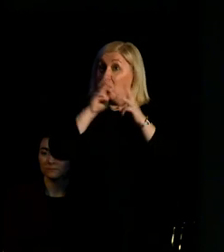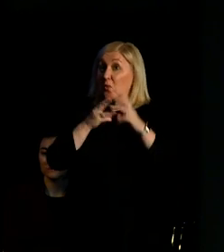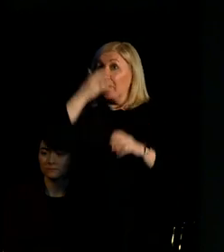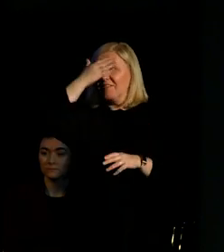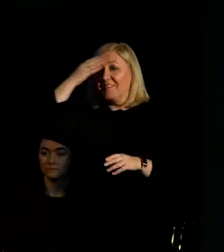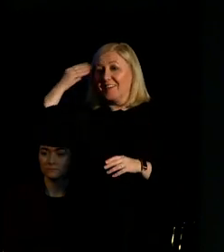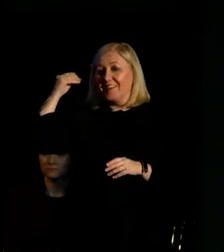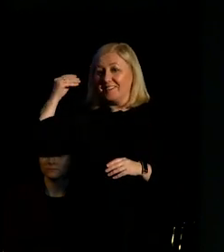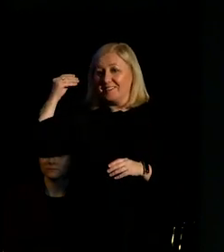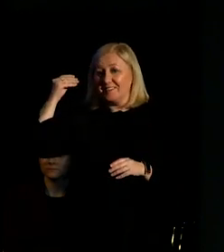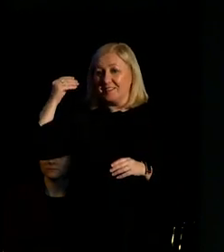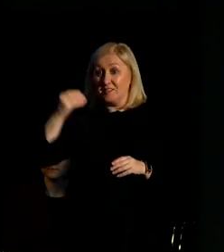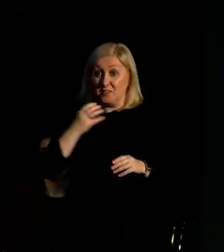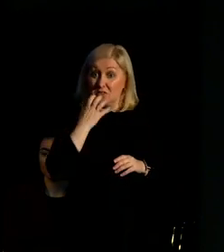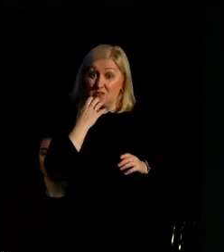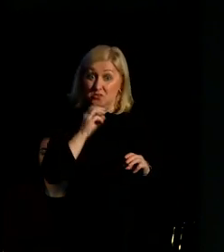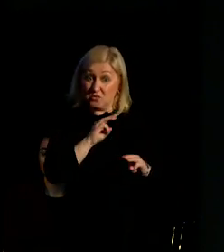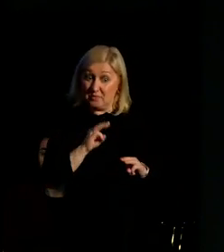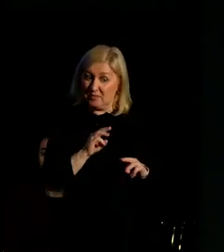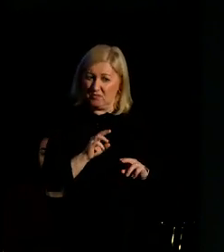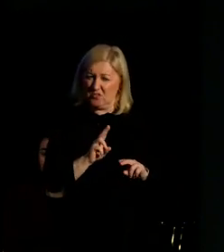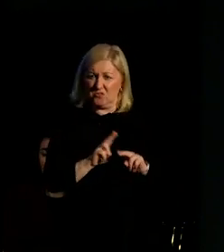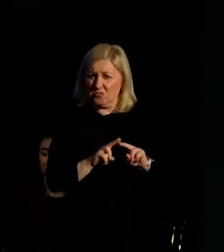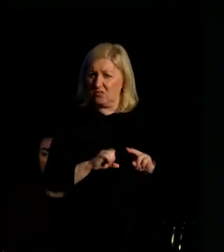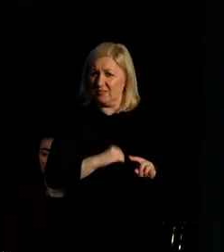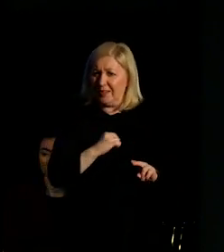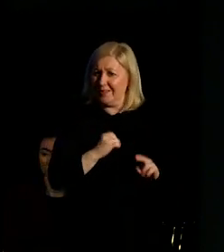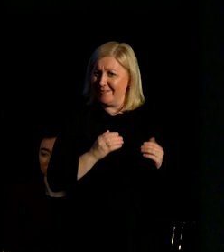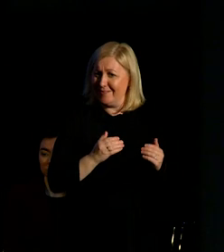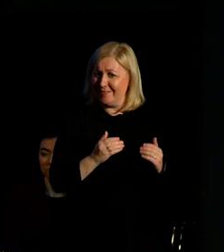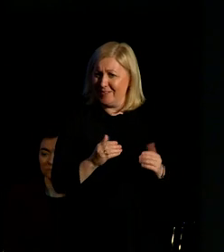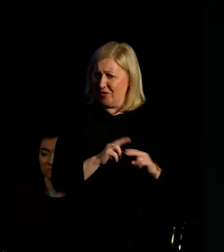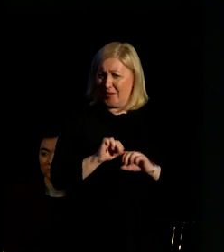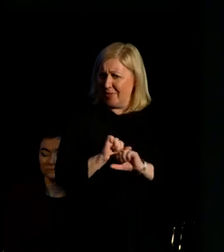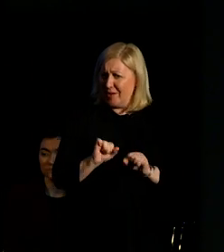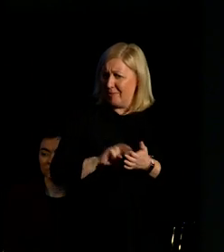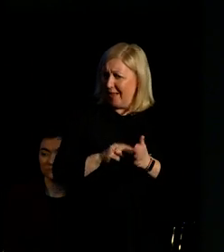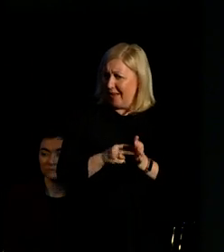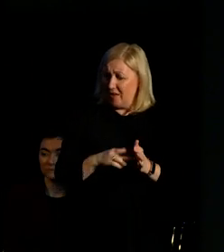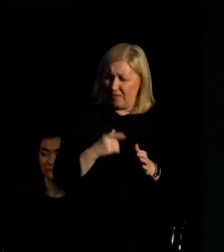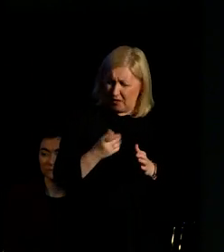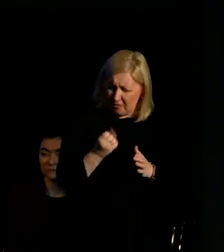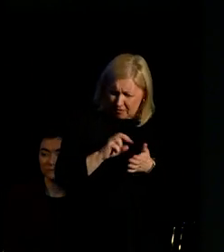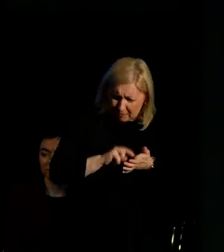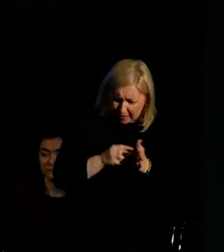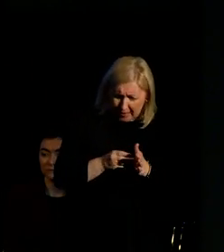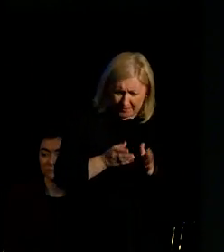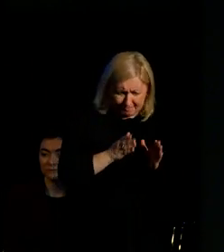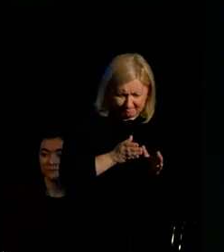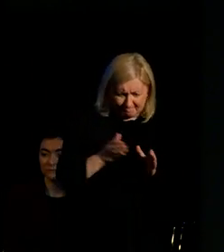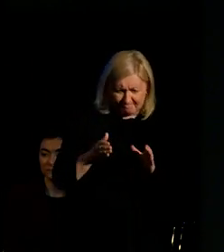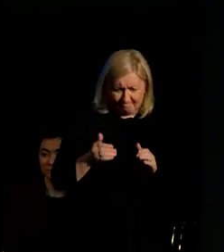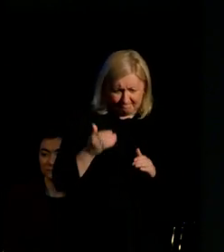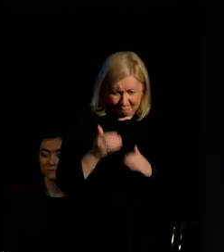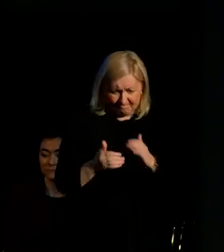Jews were not supposed to survive. Everything was planned, thought out, and organized so as not to